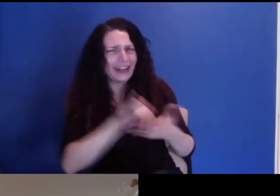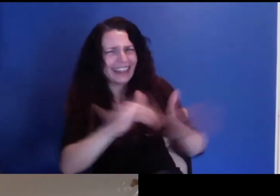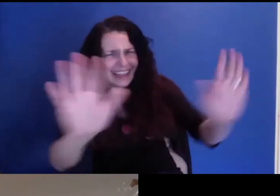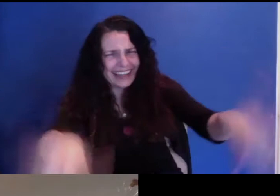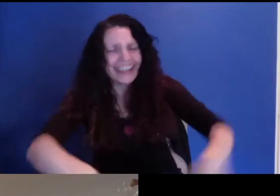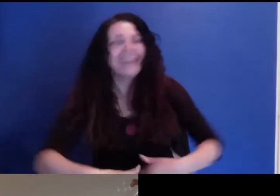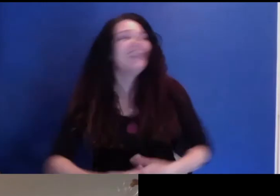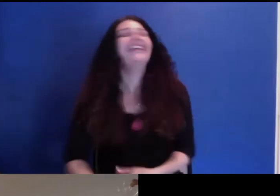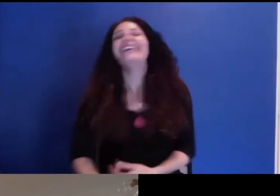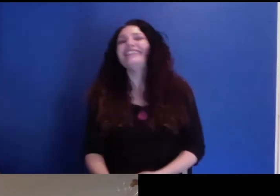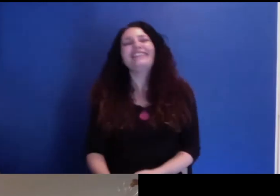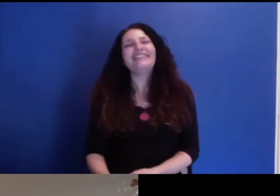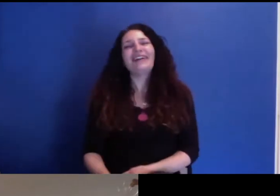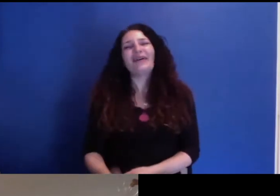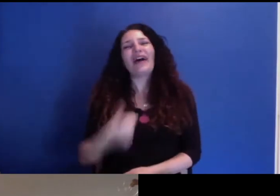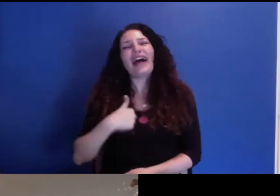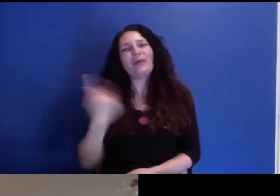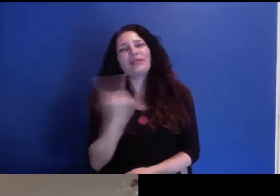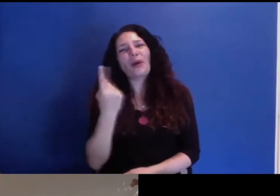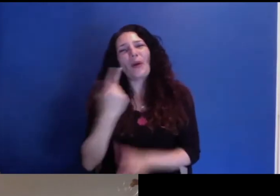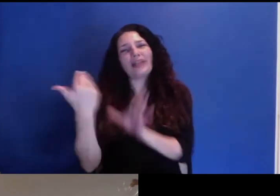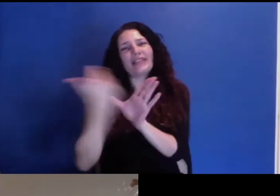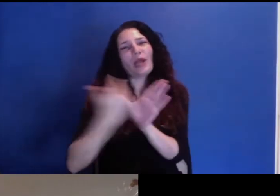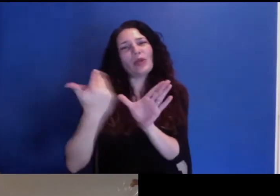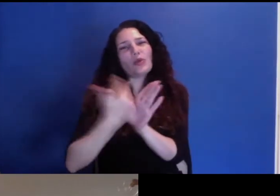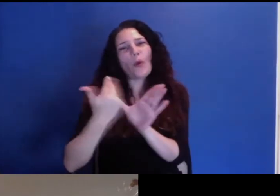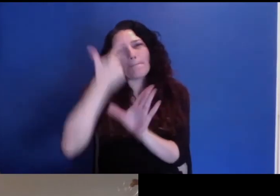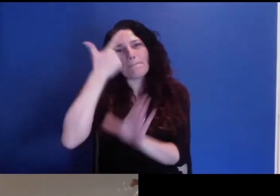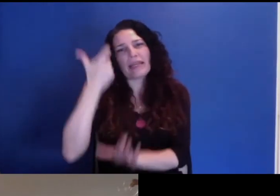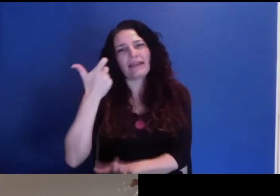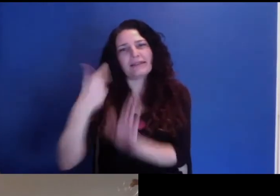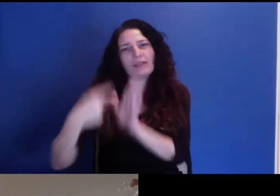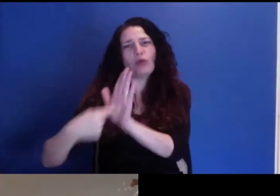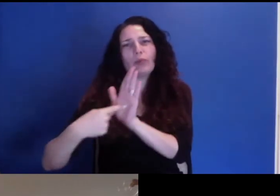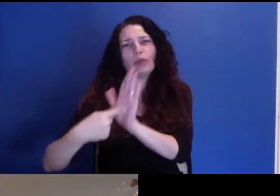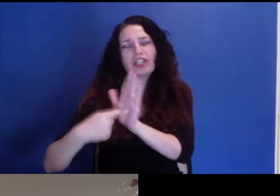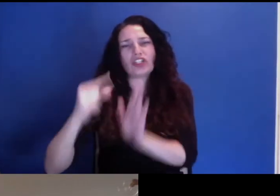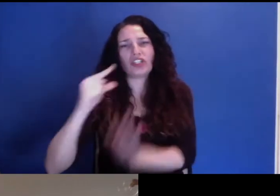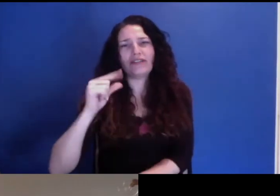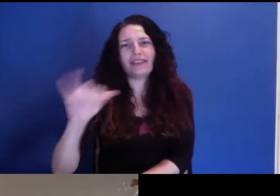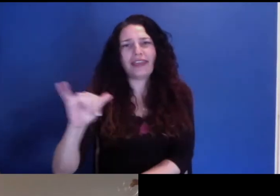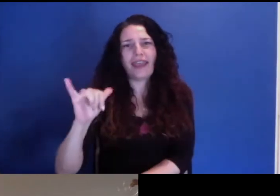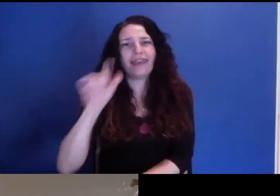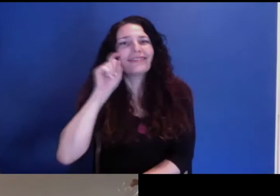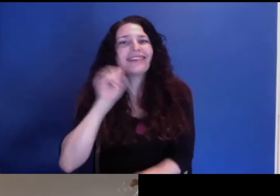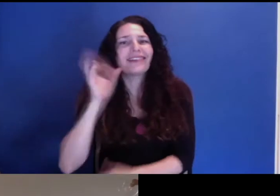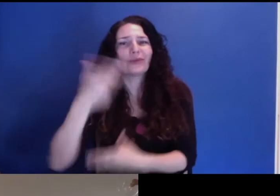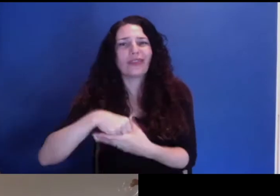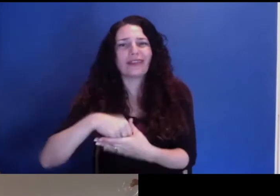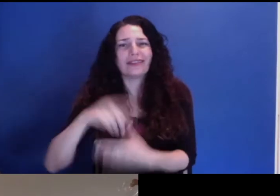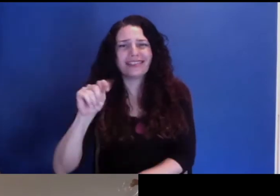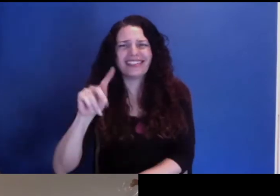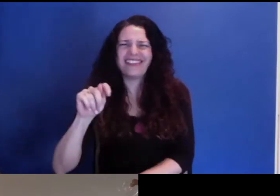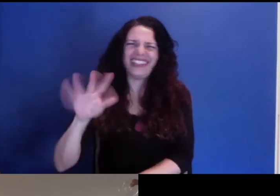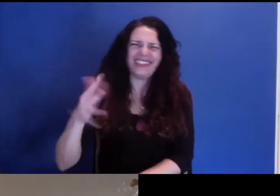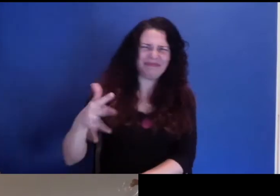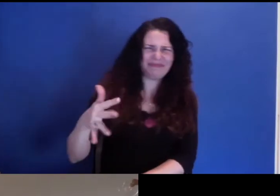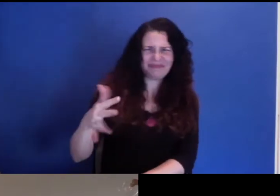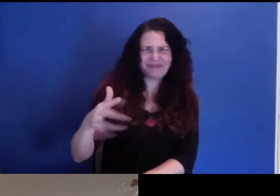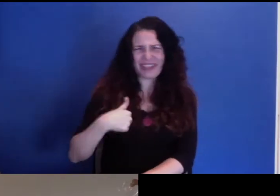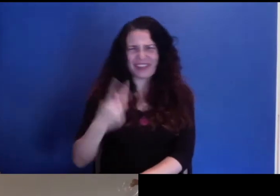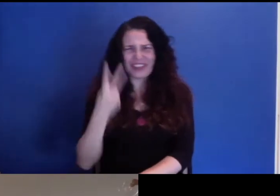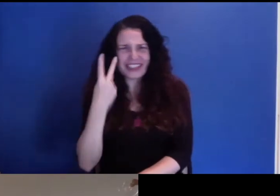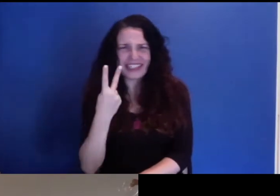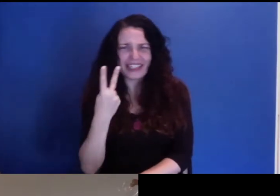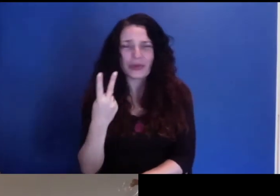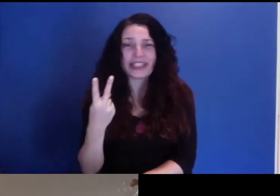I'd always been kind of annoyed by the representation of gay sex in film and television. I feel like when I had seen it, it was either like the really